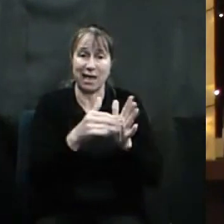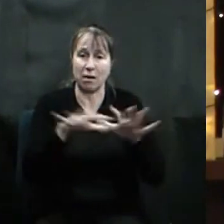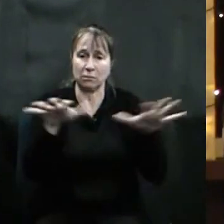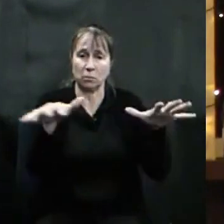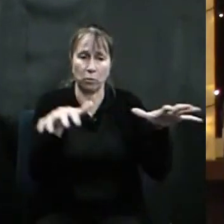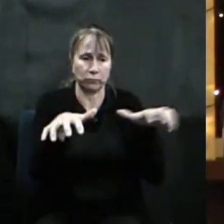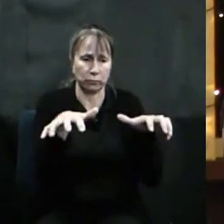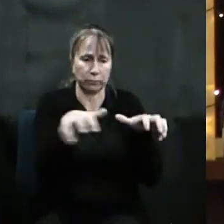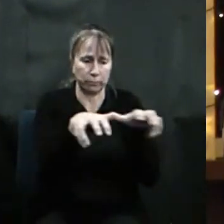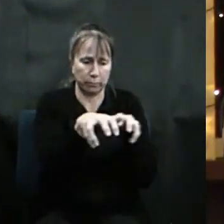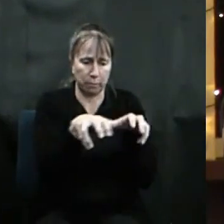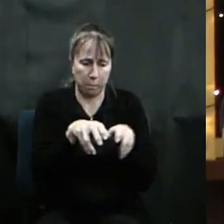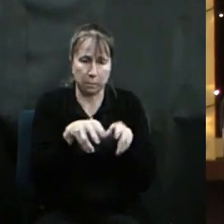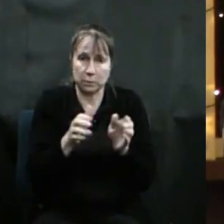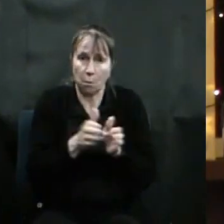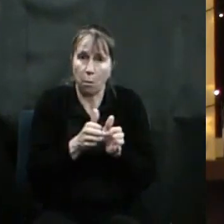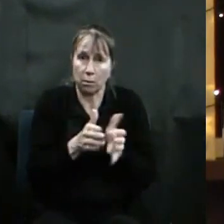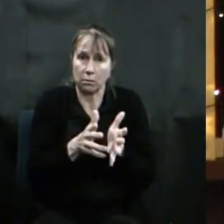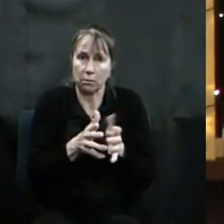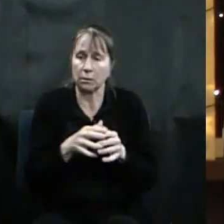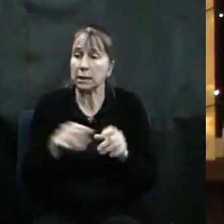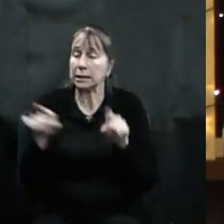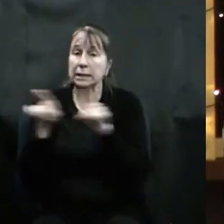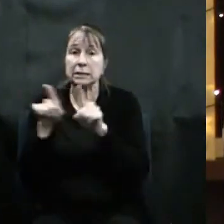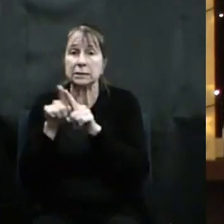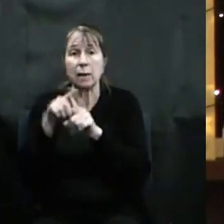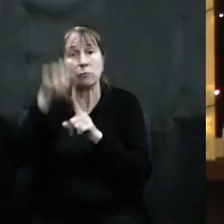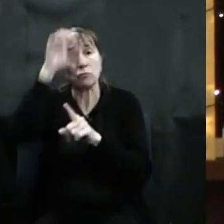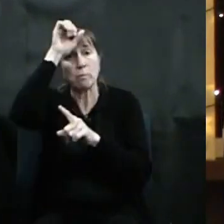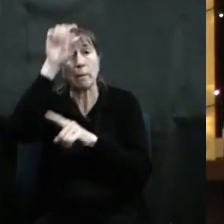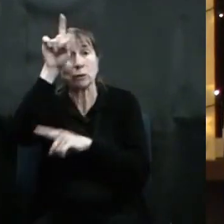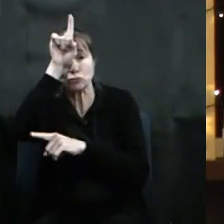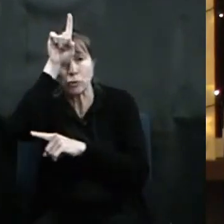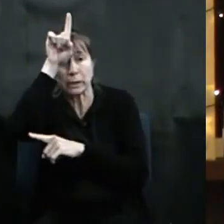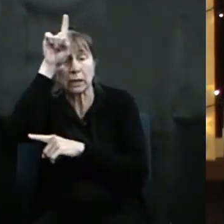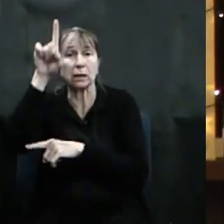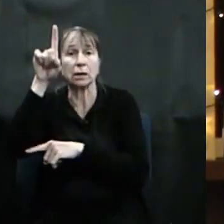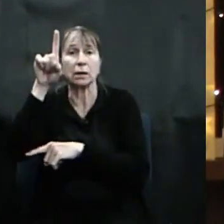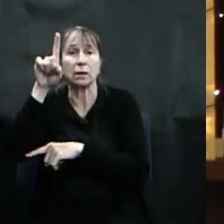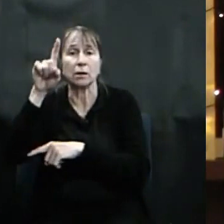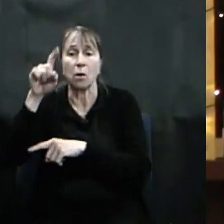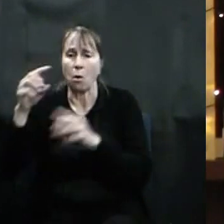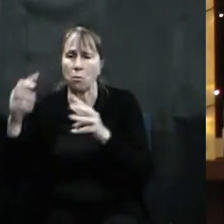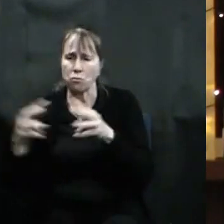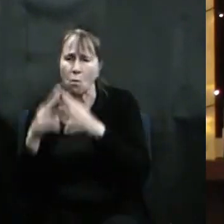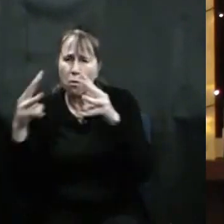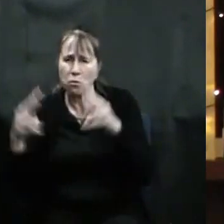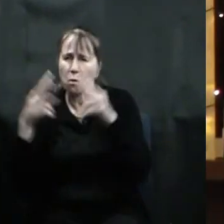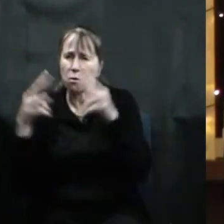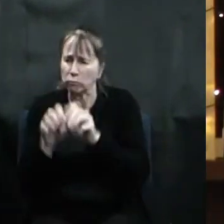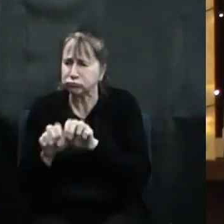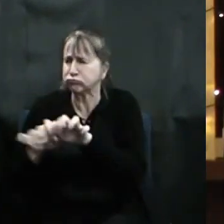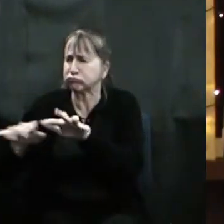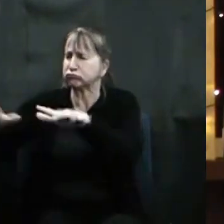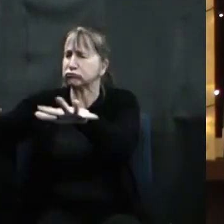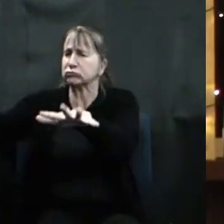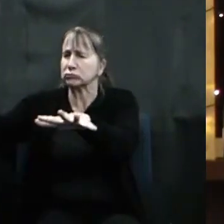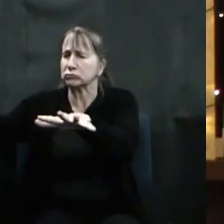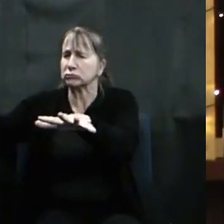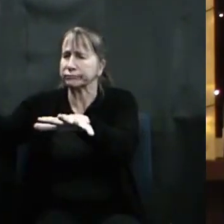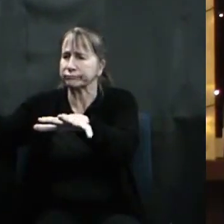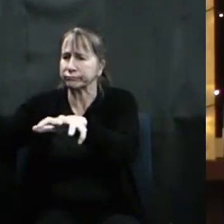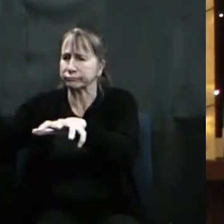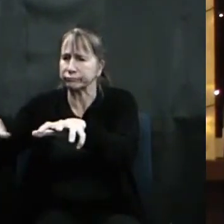anymore. After the fall of the Berlin Wall in 1989, the Soviet bloc declined.